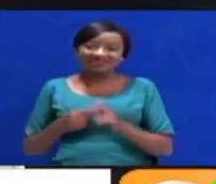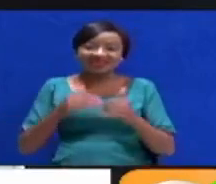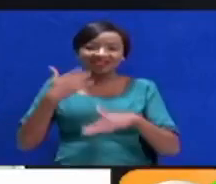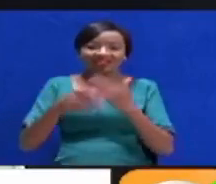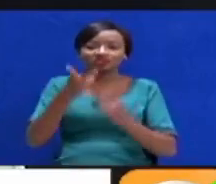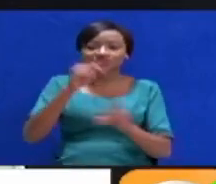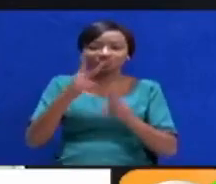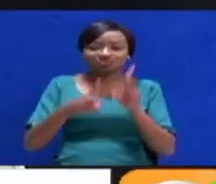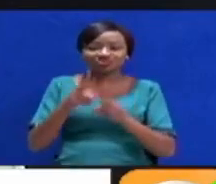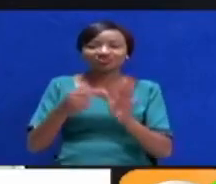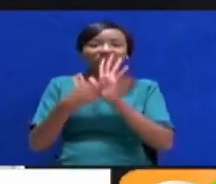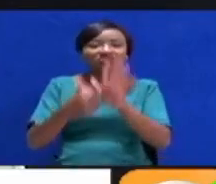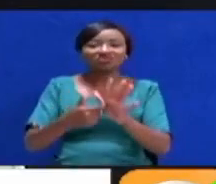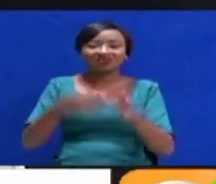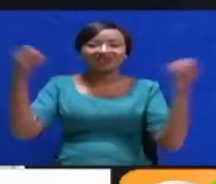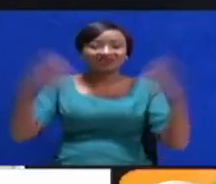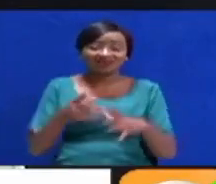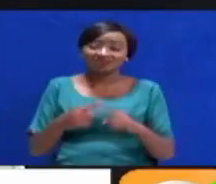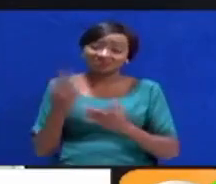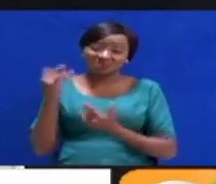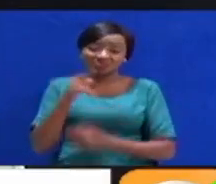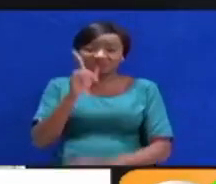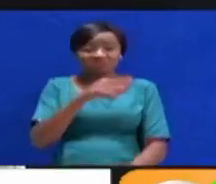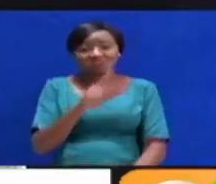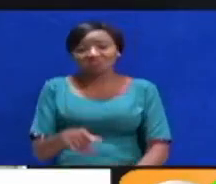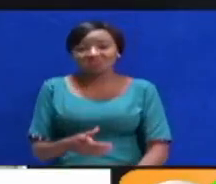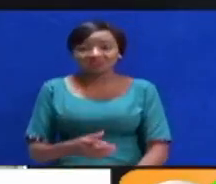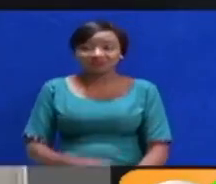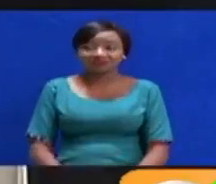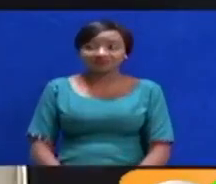is." I hope that he was wrong. That is my take tonight.